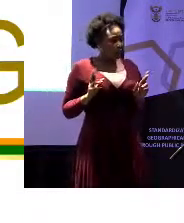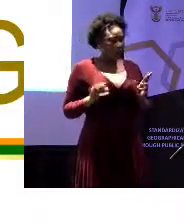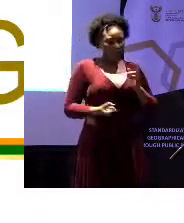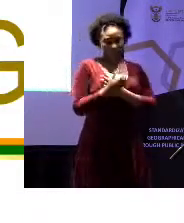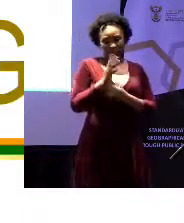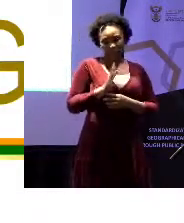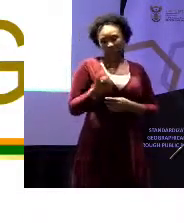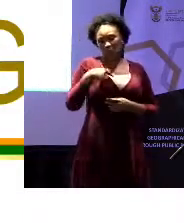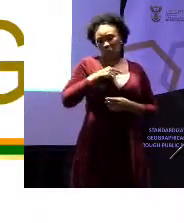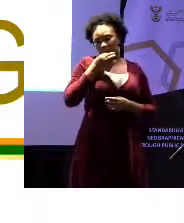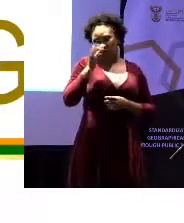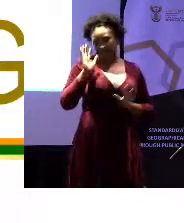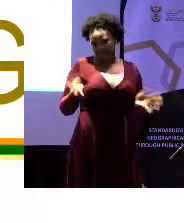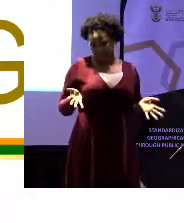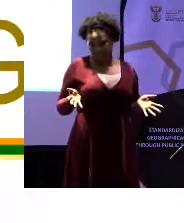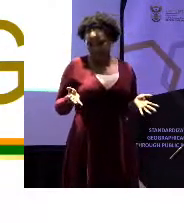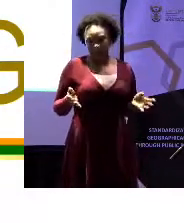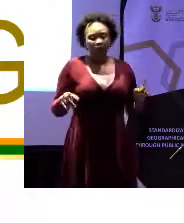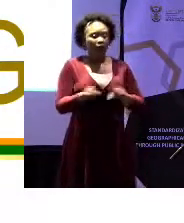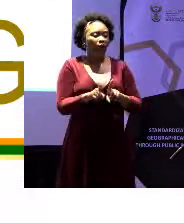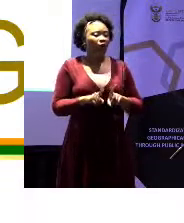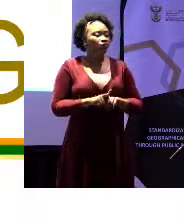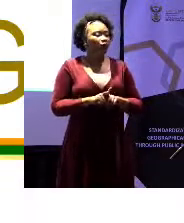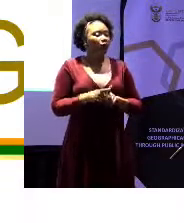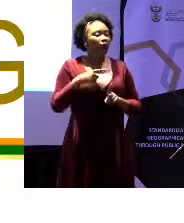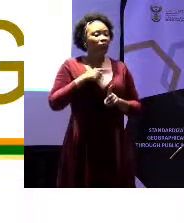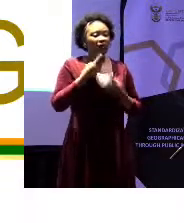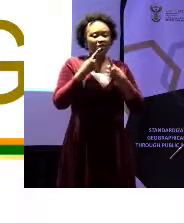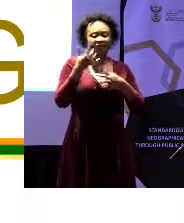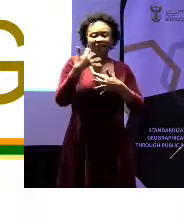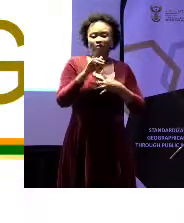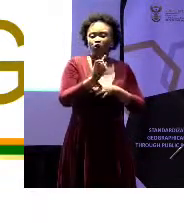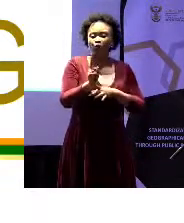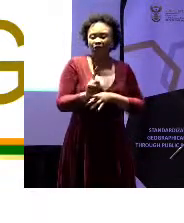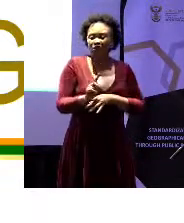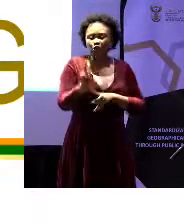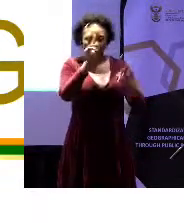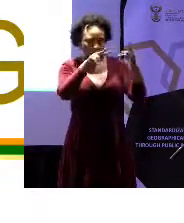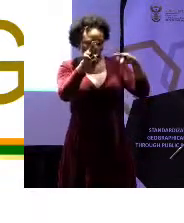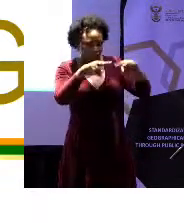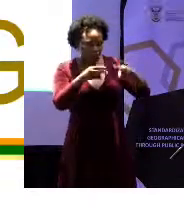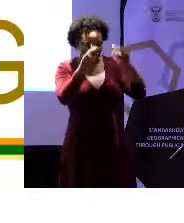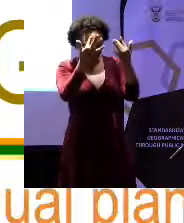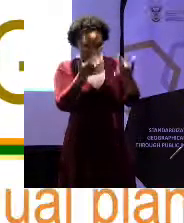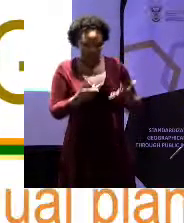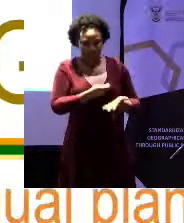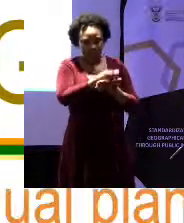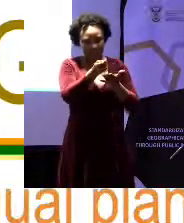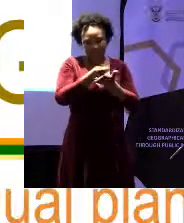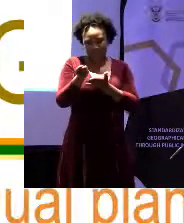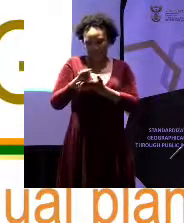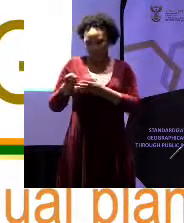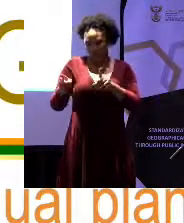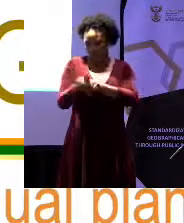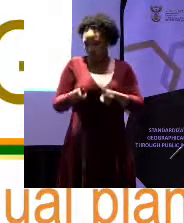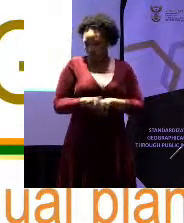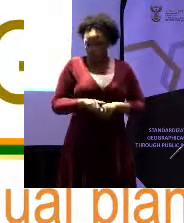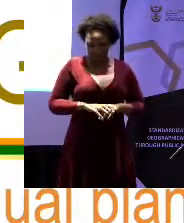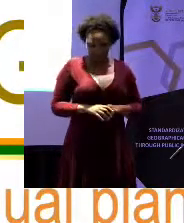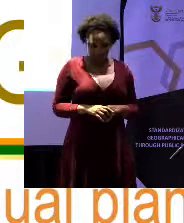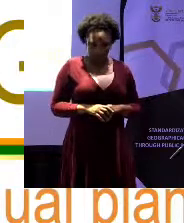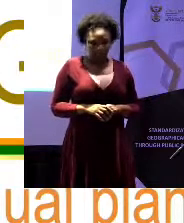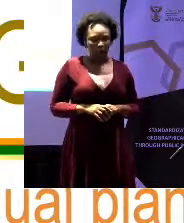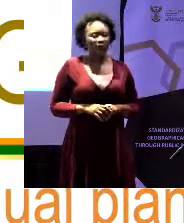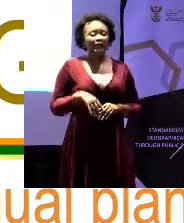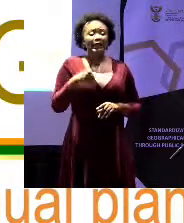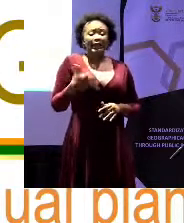request. And of course then, as I've mentioned earlier, to monitor the budget expenditure as well. Now, what kind of support